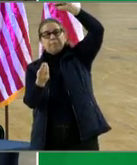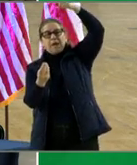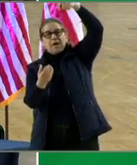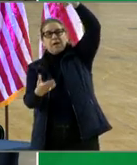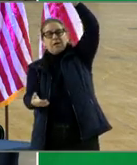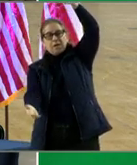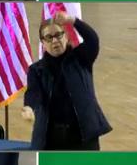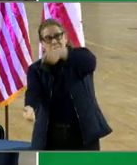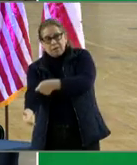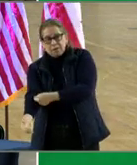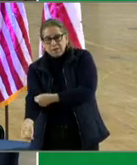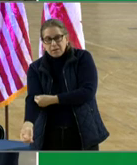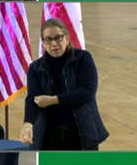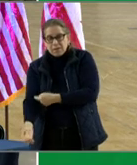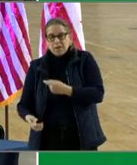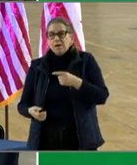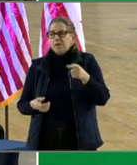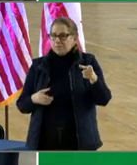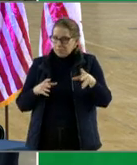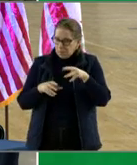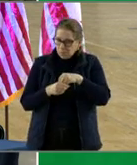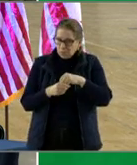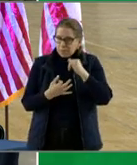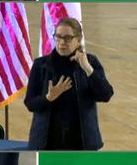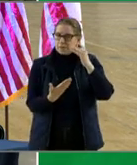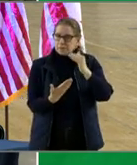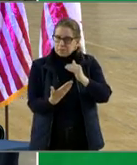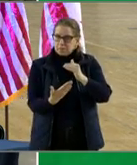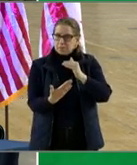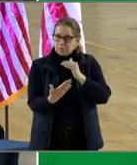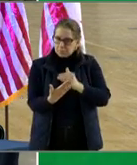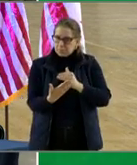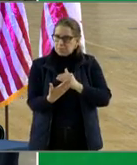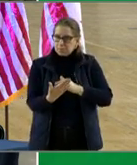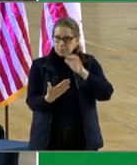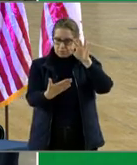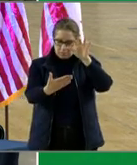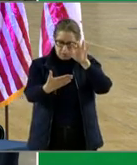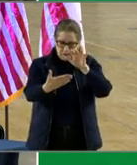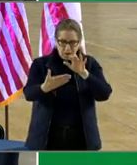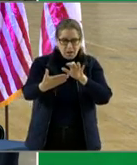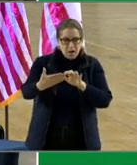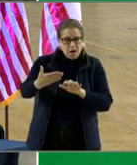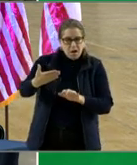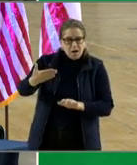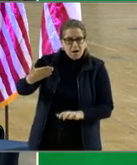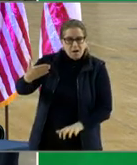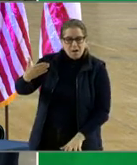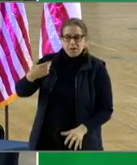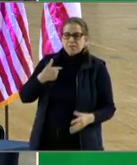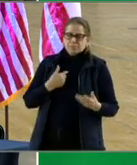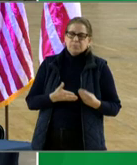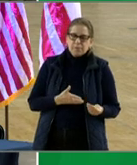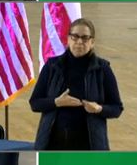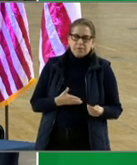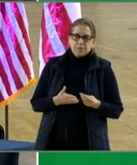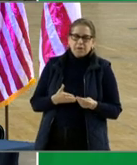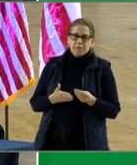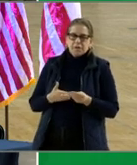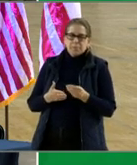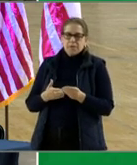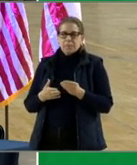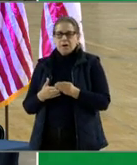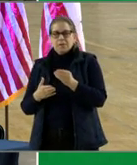all of those types of supplies. That type of information has been provided for our procurement specialists that will match up with the medical surge needs for